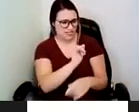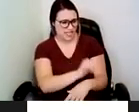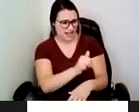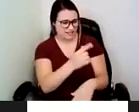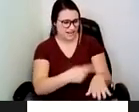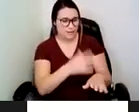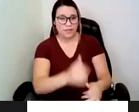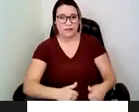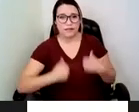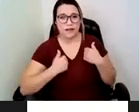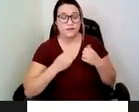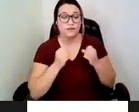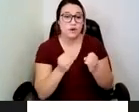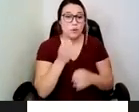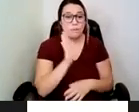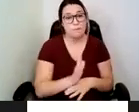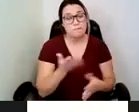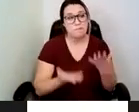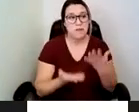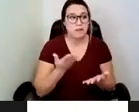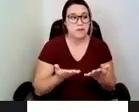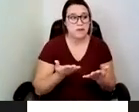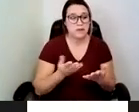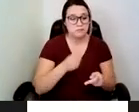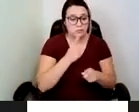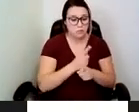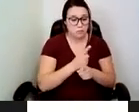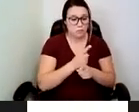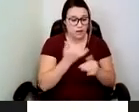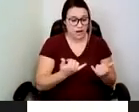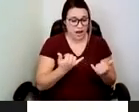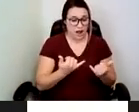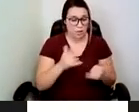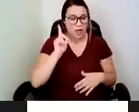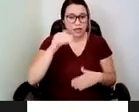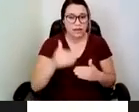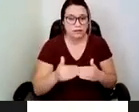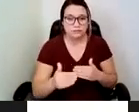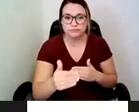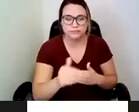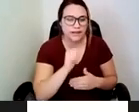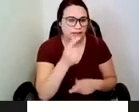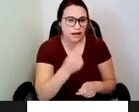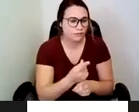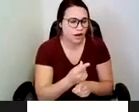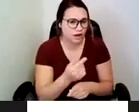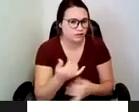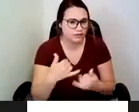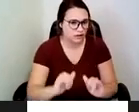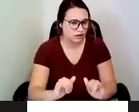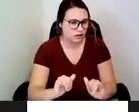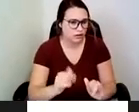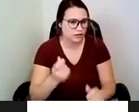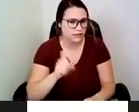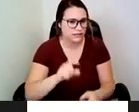might be right at one stage in our life may no longer be the same goal or the same appropriate therapy. Next